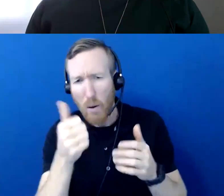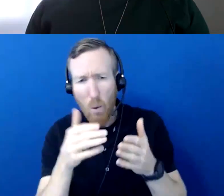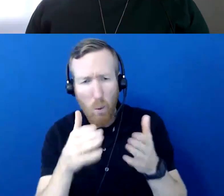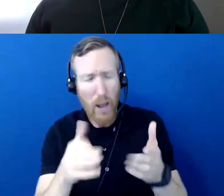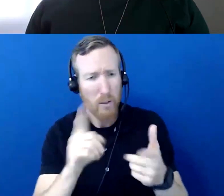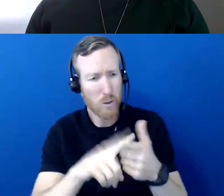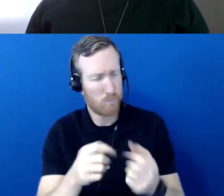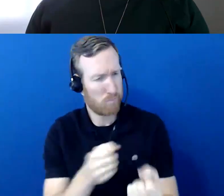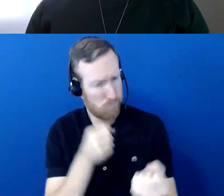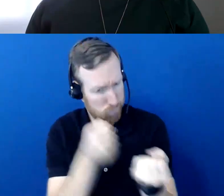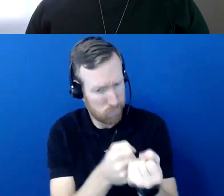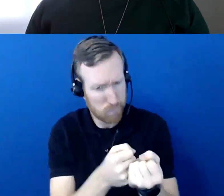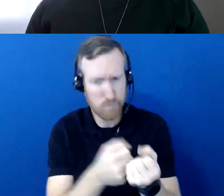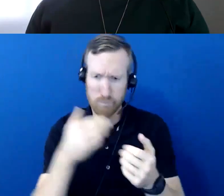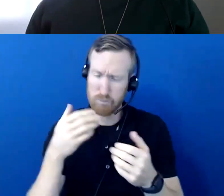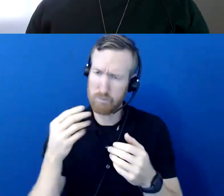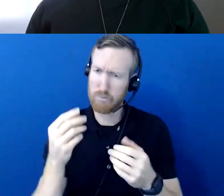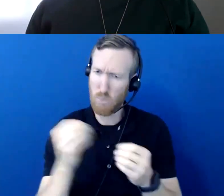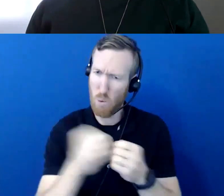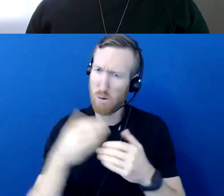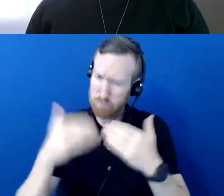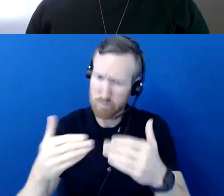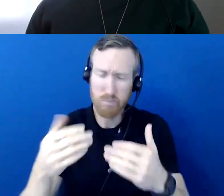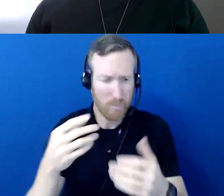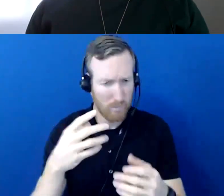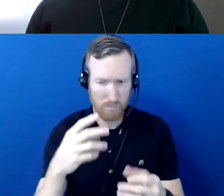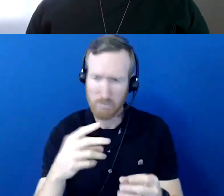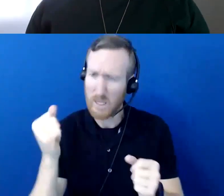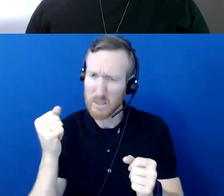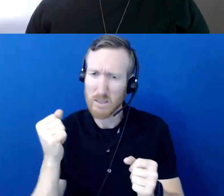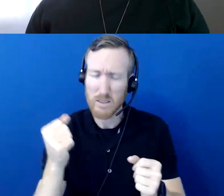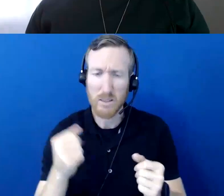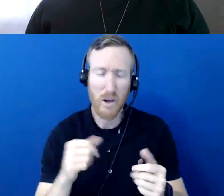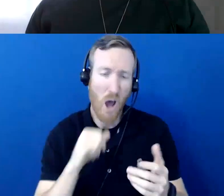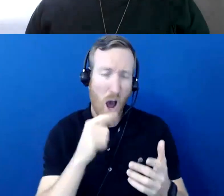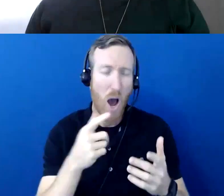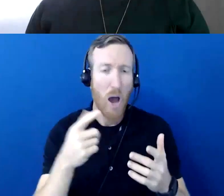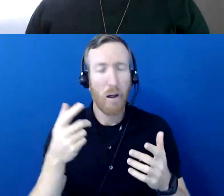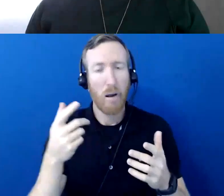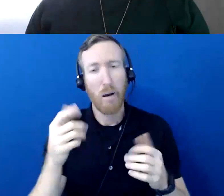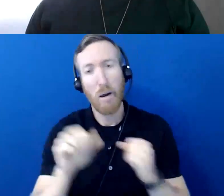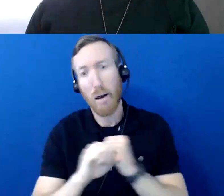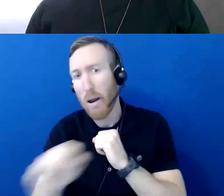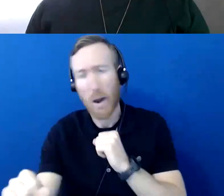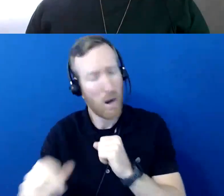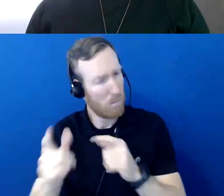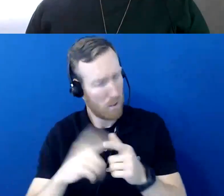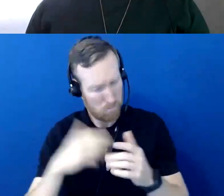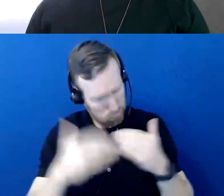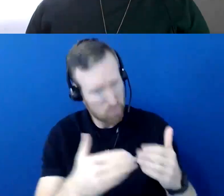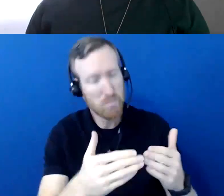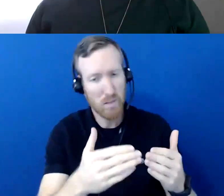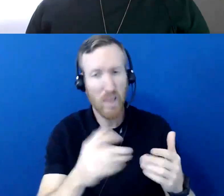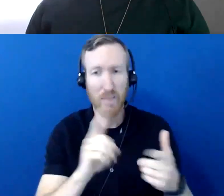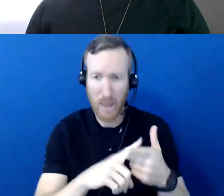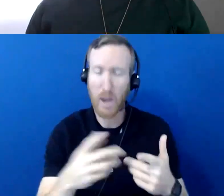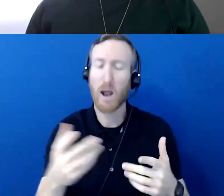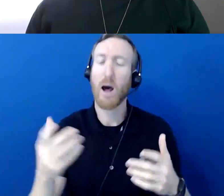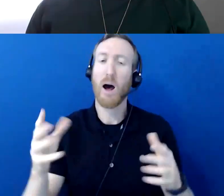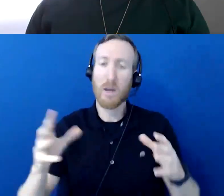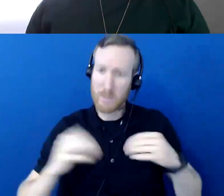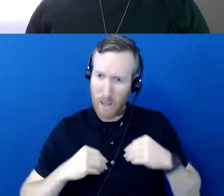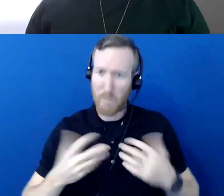promptly and without too much process, if at all possible. That's how you get to that famous yes